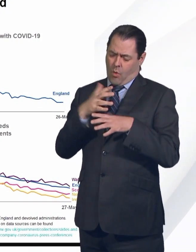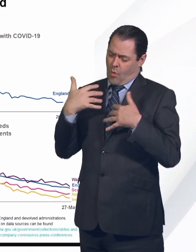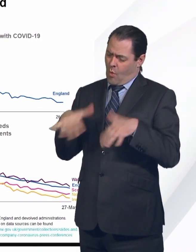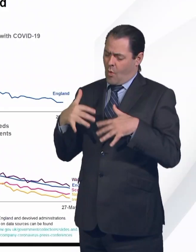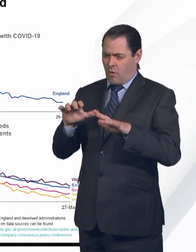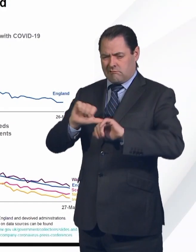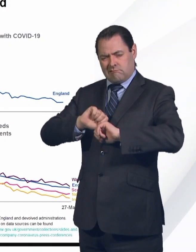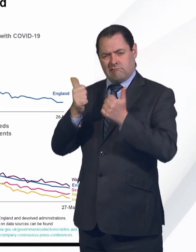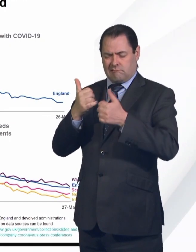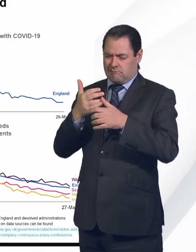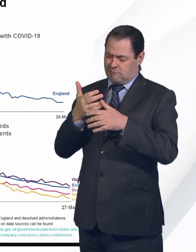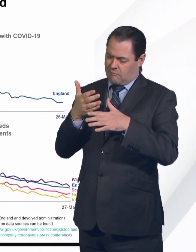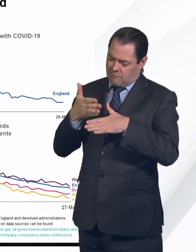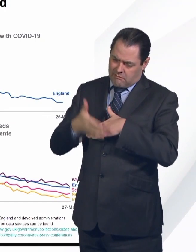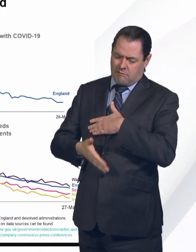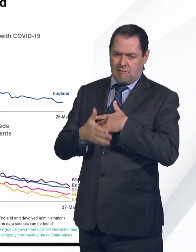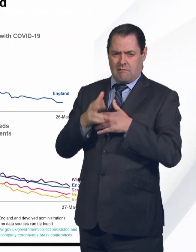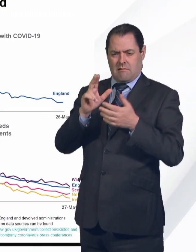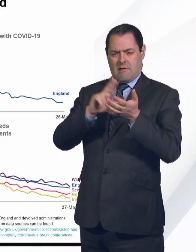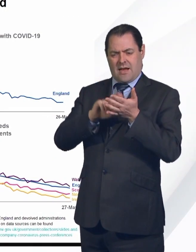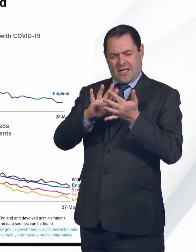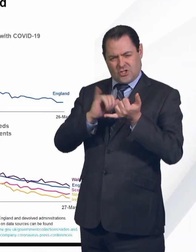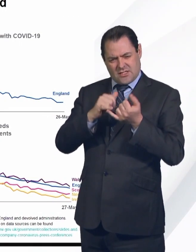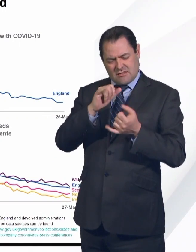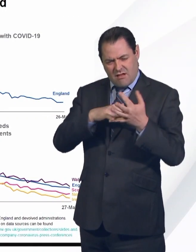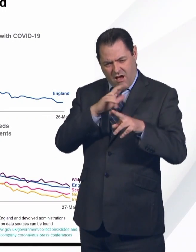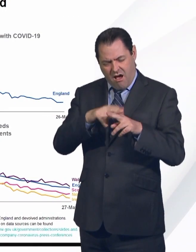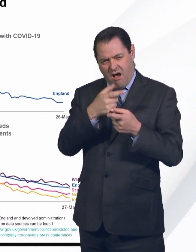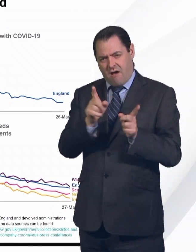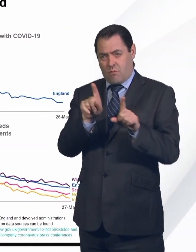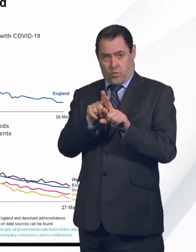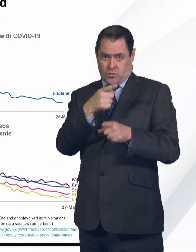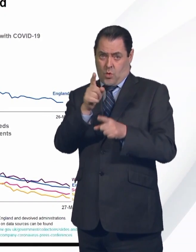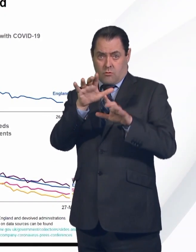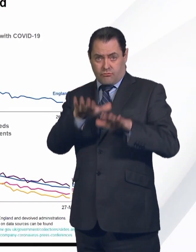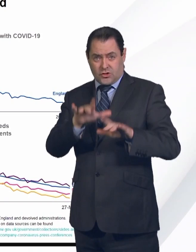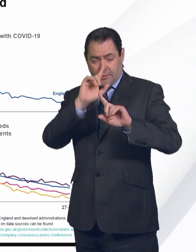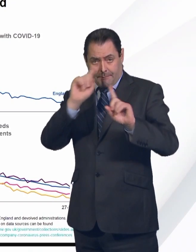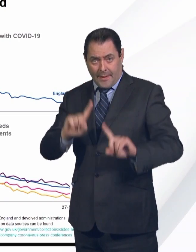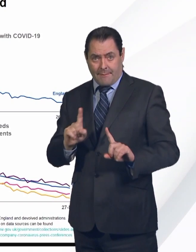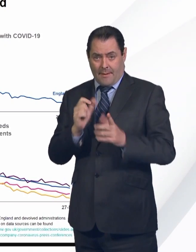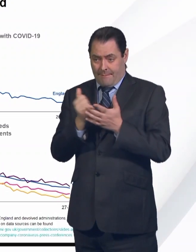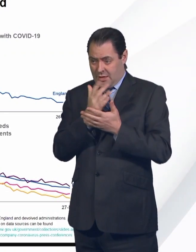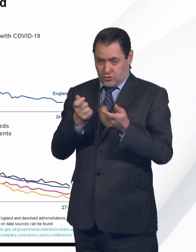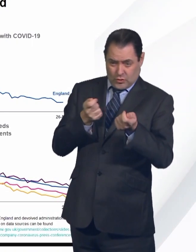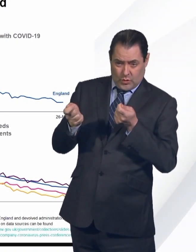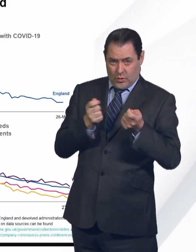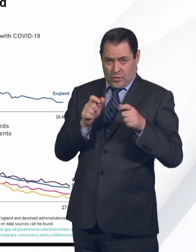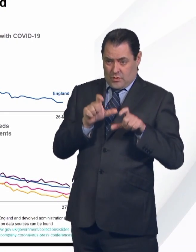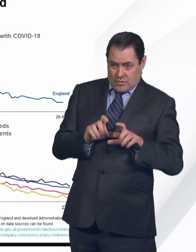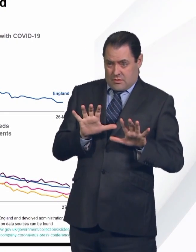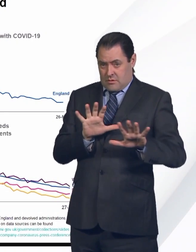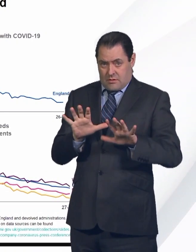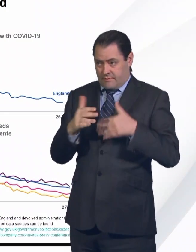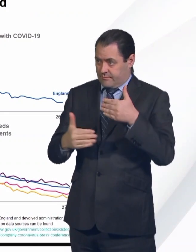everyone who works for the NHS and the heroic efforts of the British people to contain this virus. The